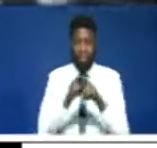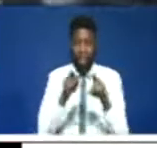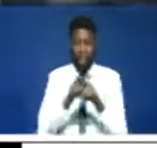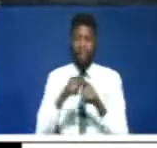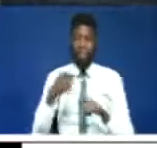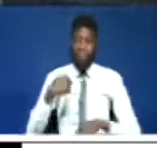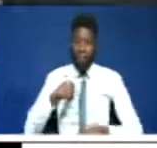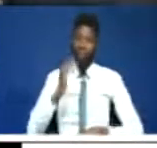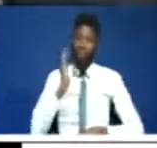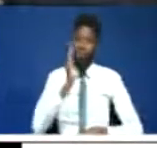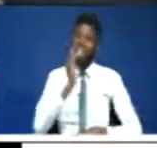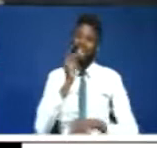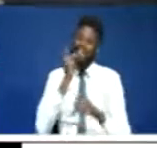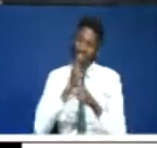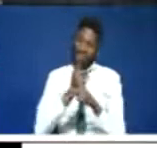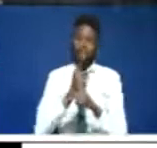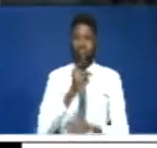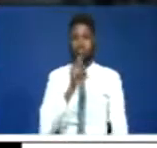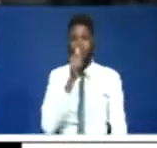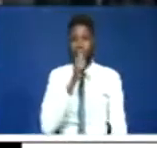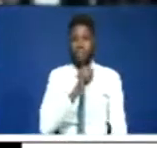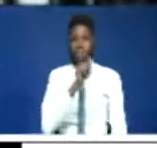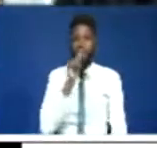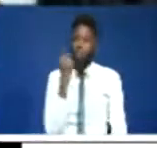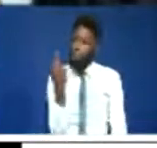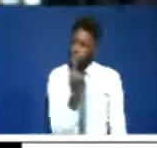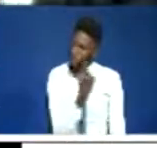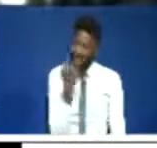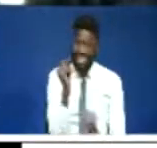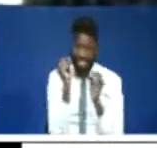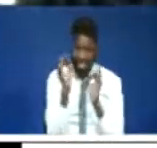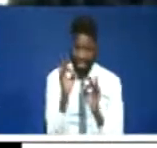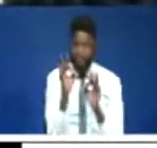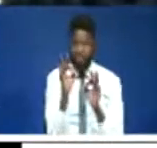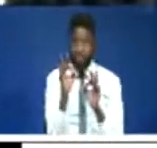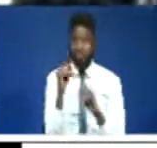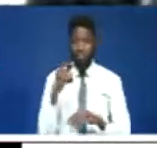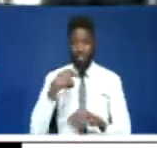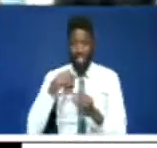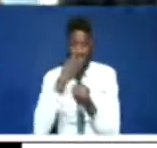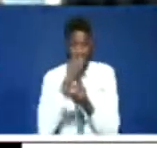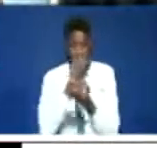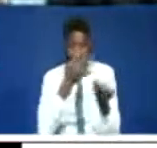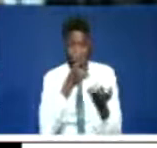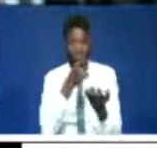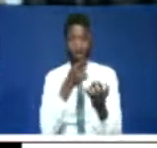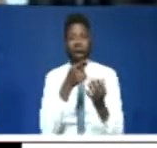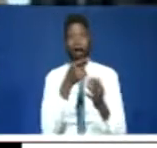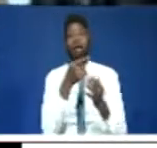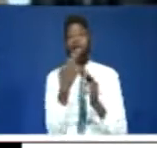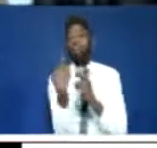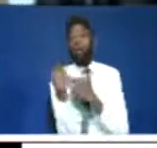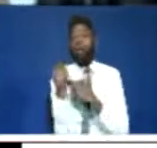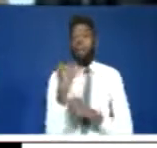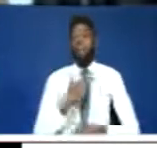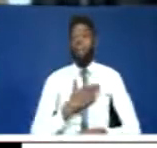secrecy except as may be required for the due discharge of my duties as Prime Cabinet Secretary, and